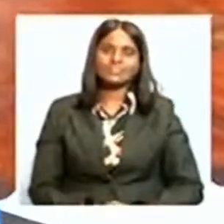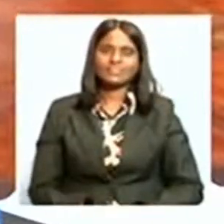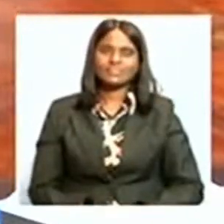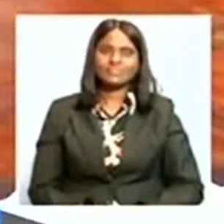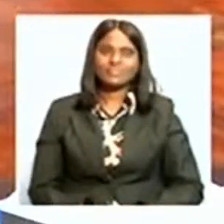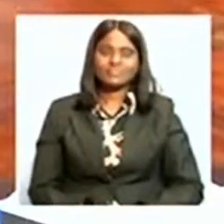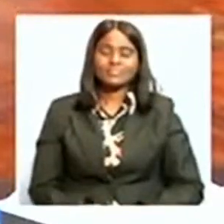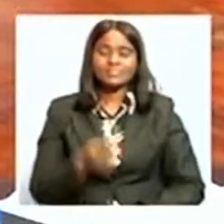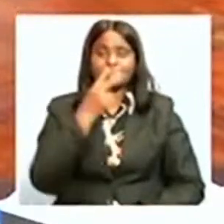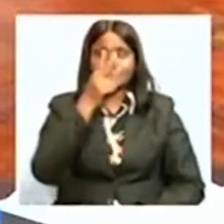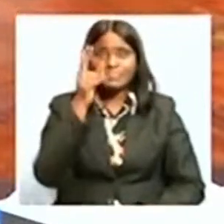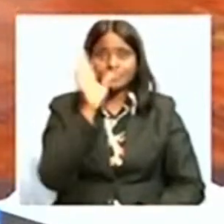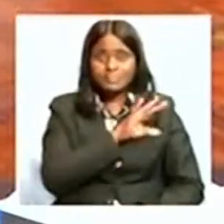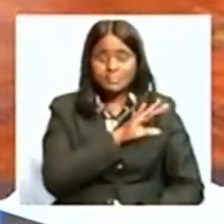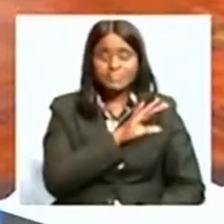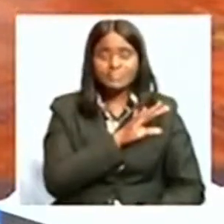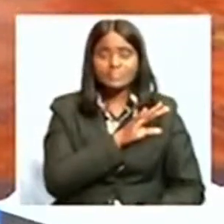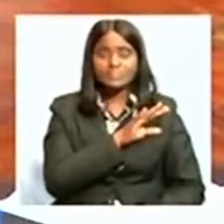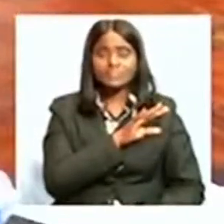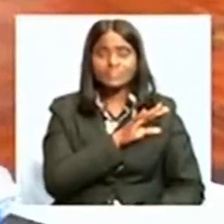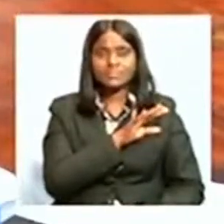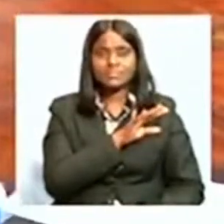You have seen that one,